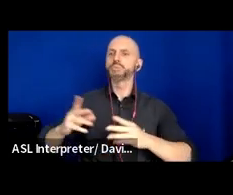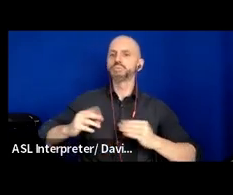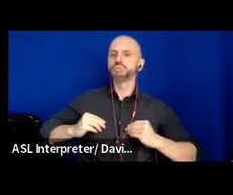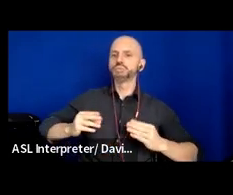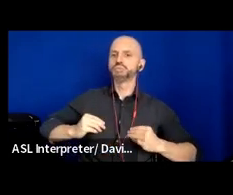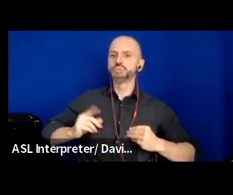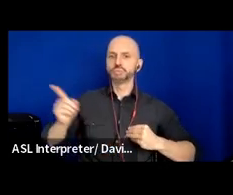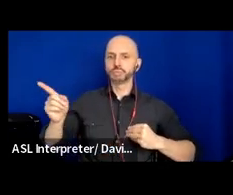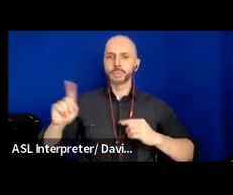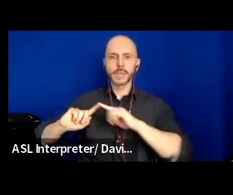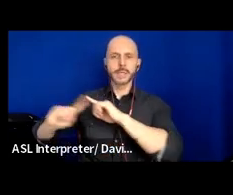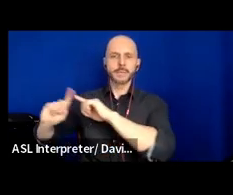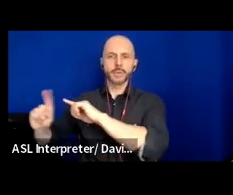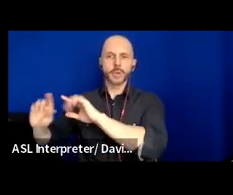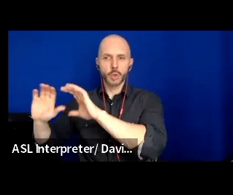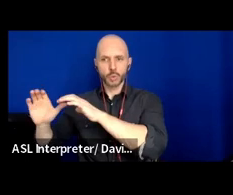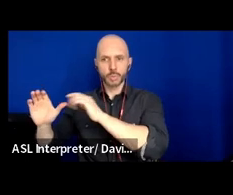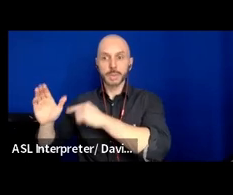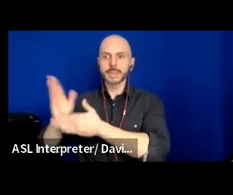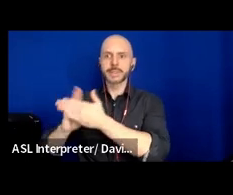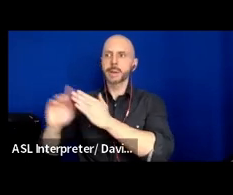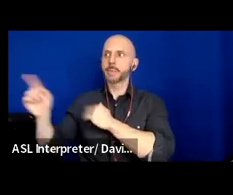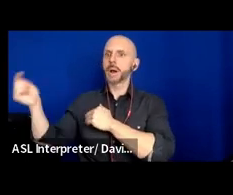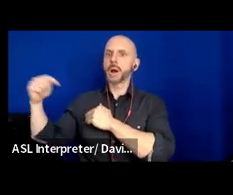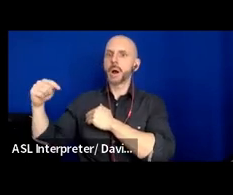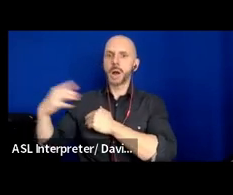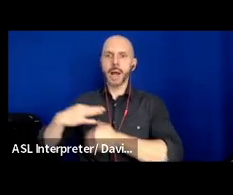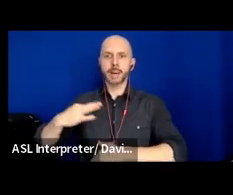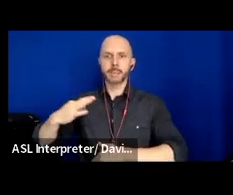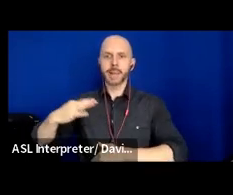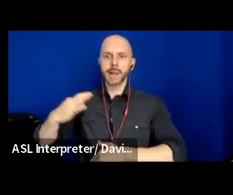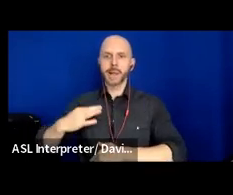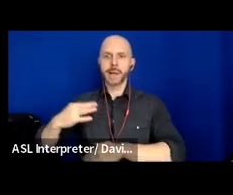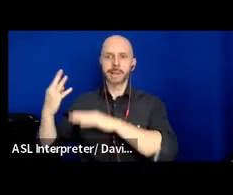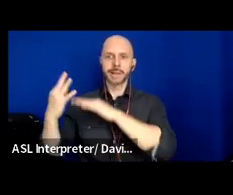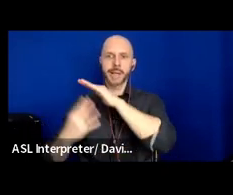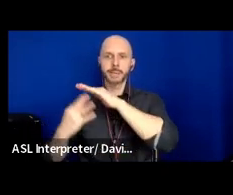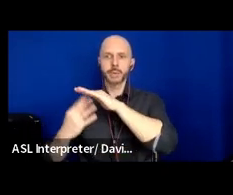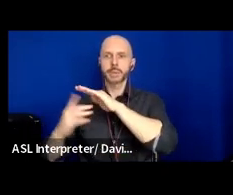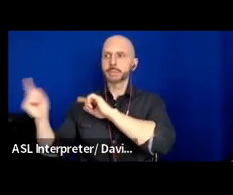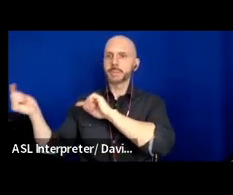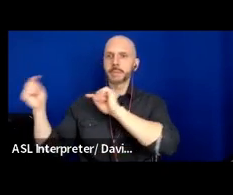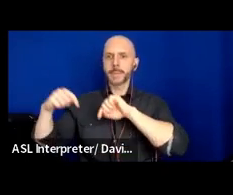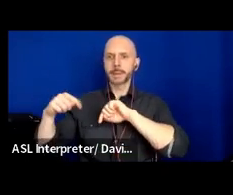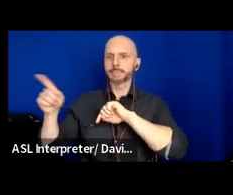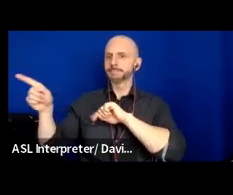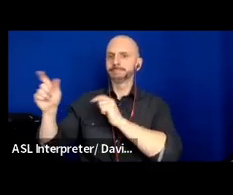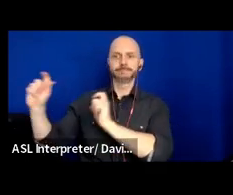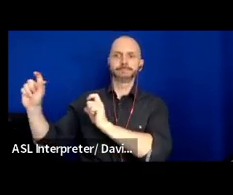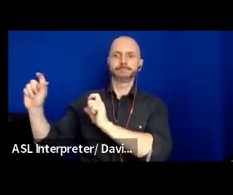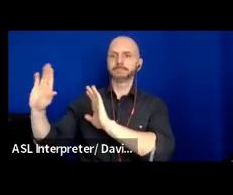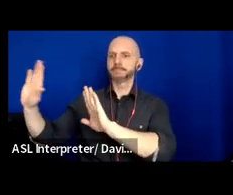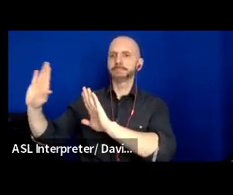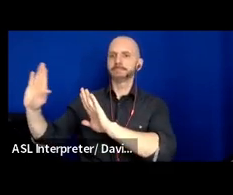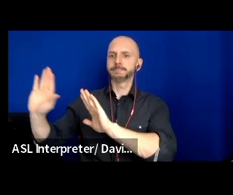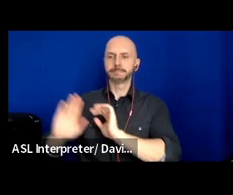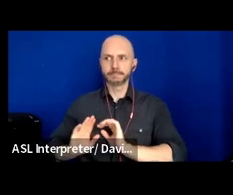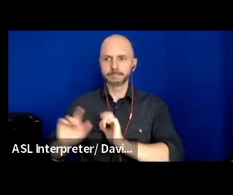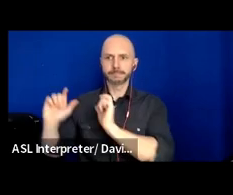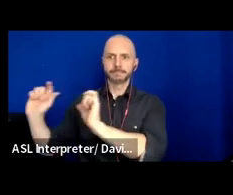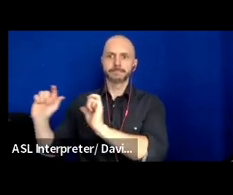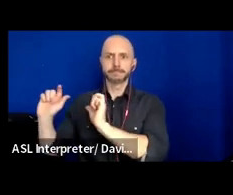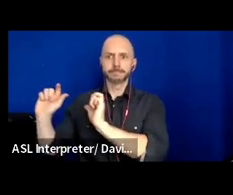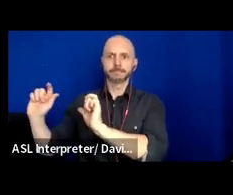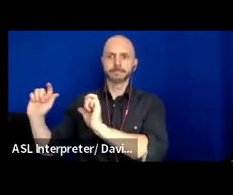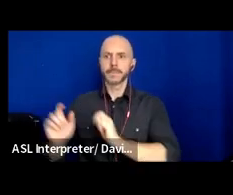of even their opportunities when they come into this country with, say, training or education that would lend itself to actually